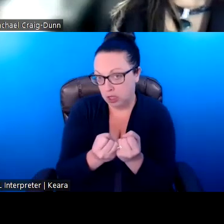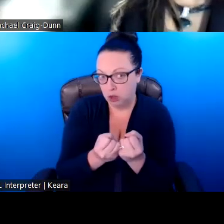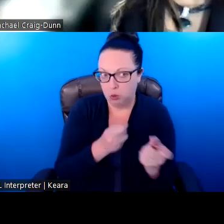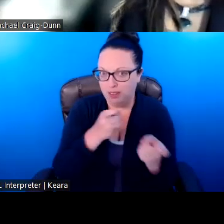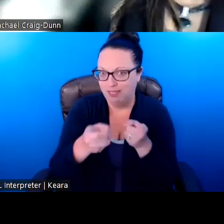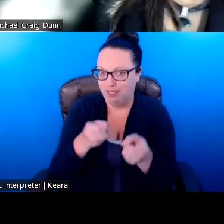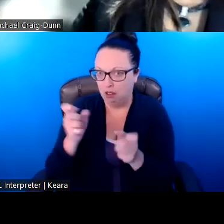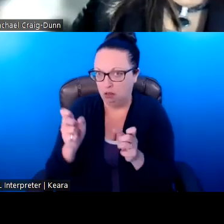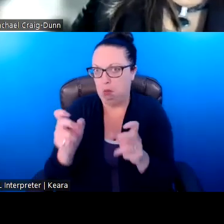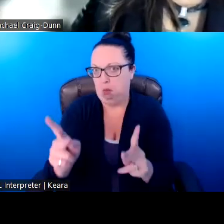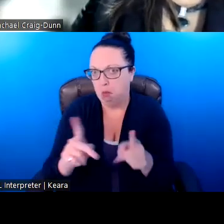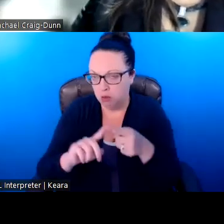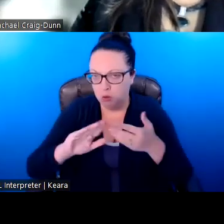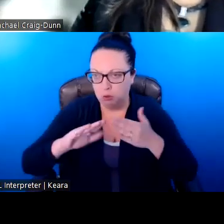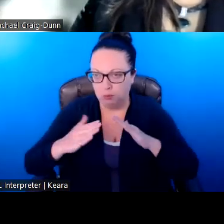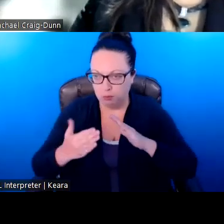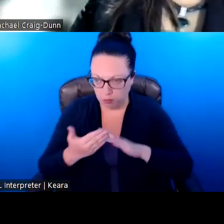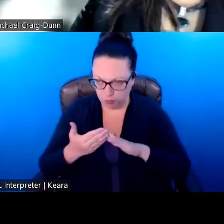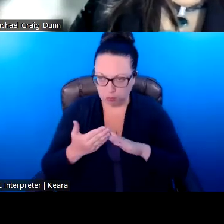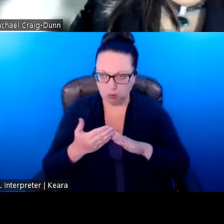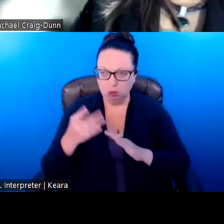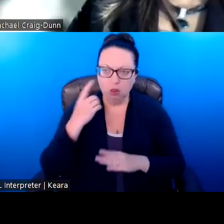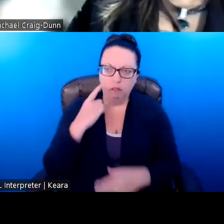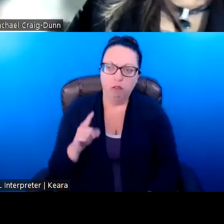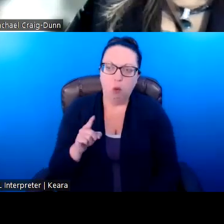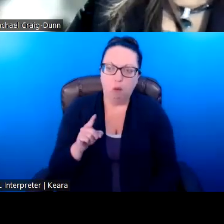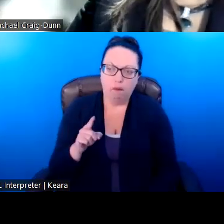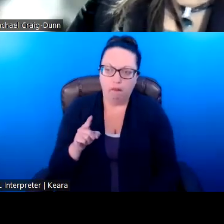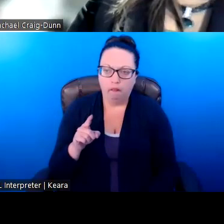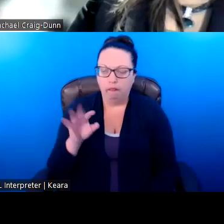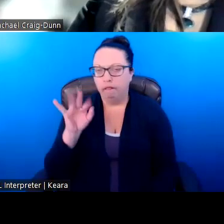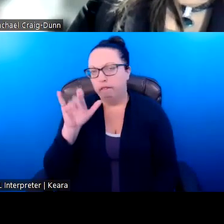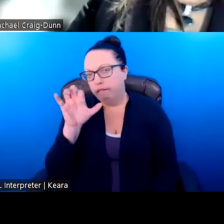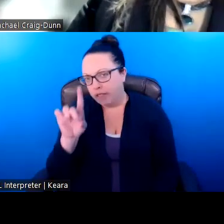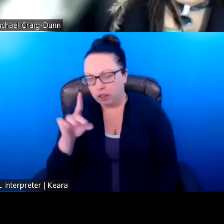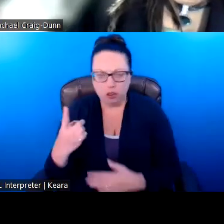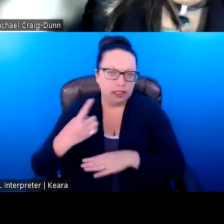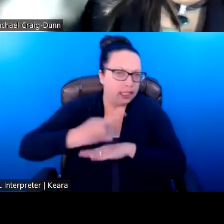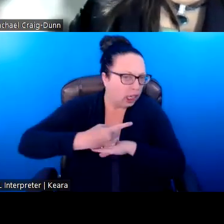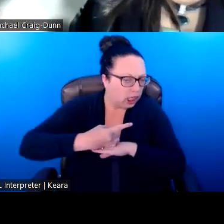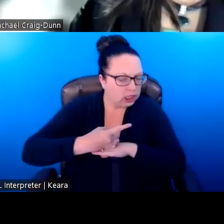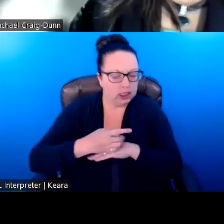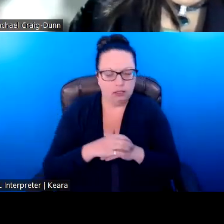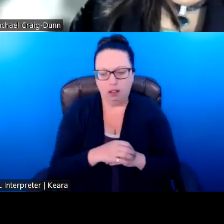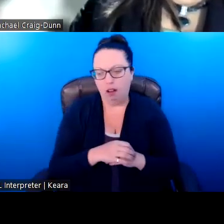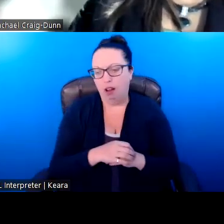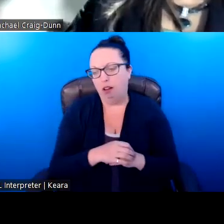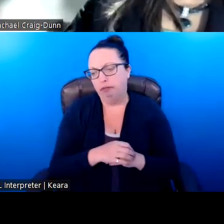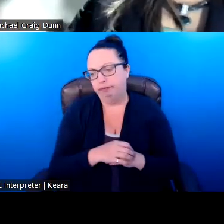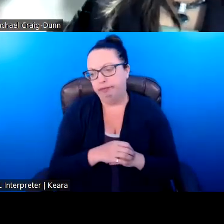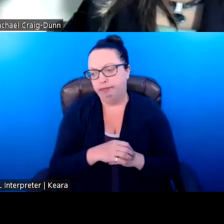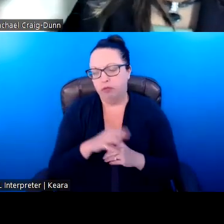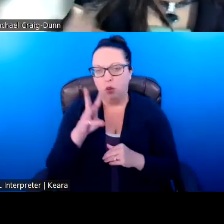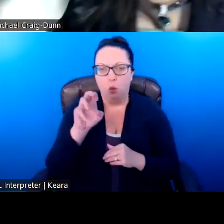community in terms of doing field days. And we've done wellness workshops such as